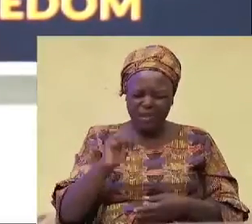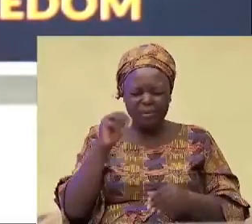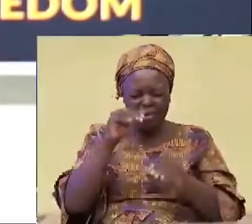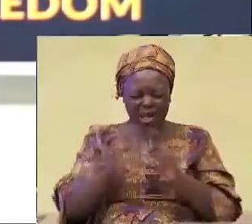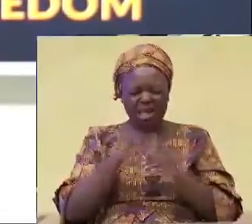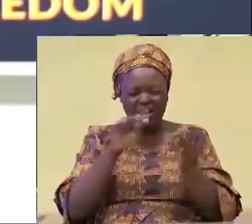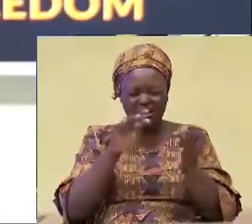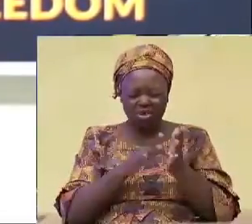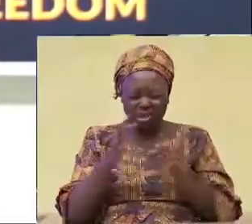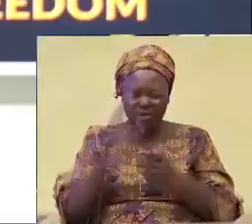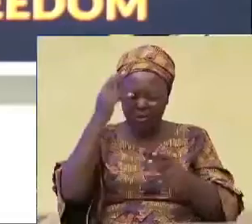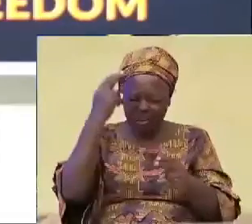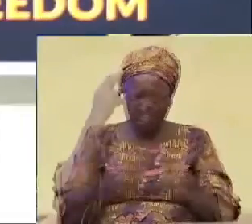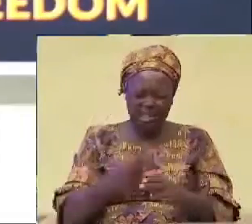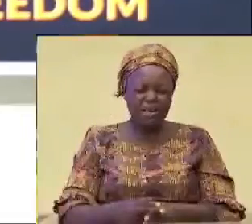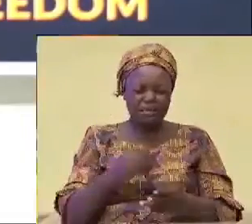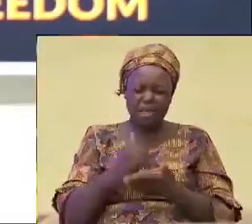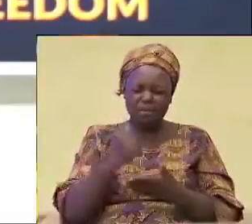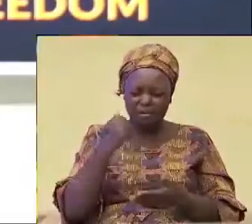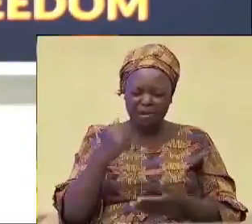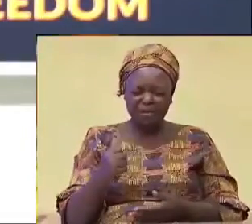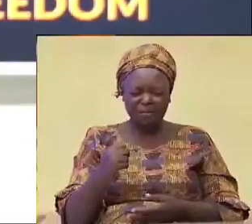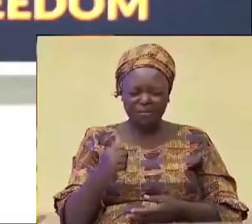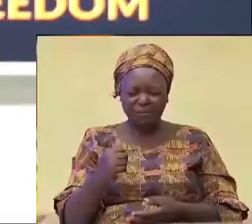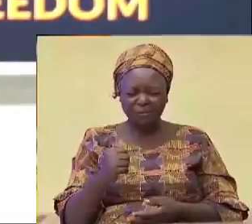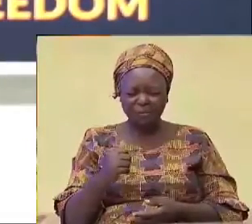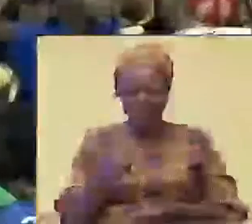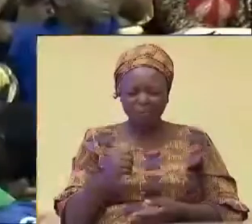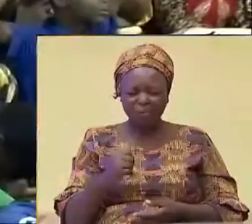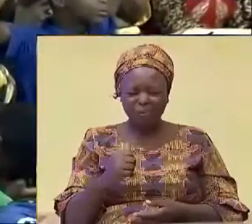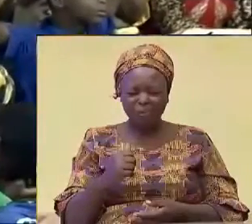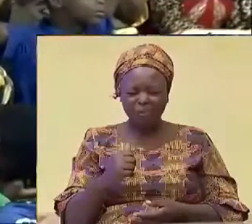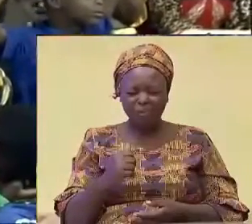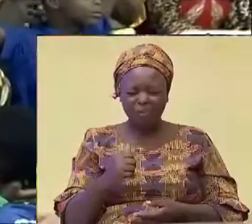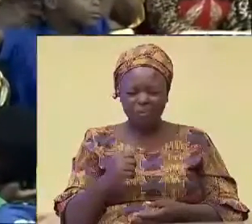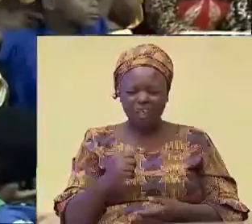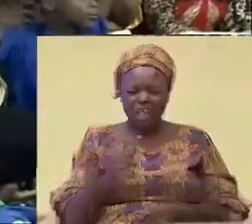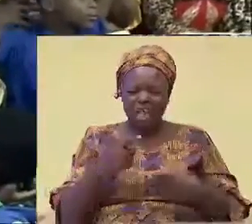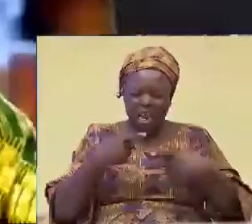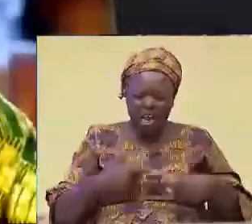now. Forgive them in Jesus' name.